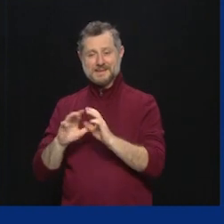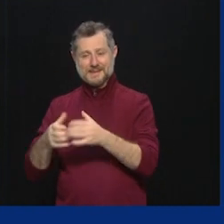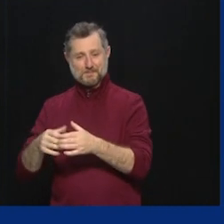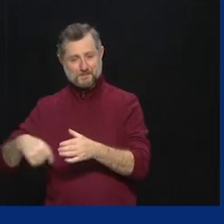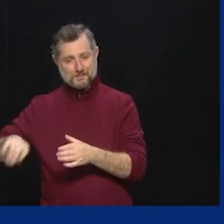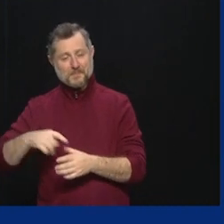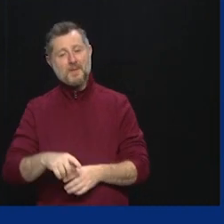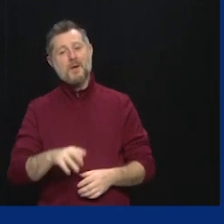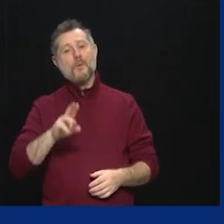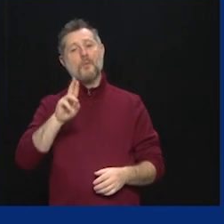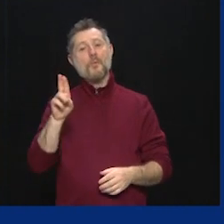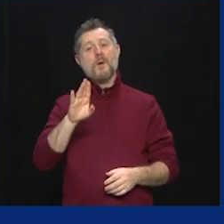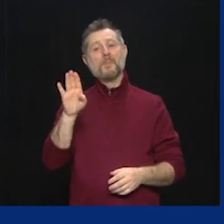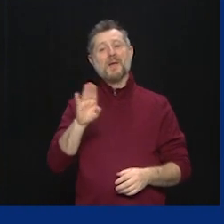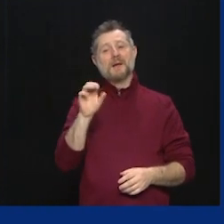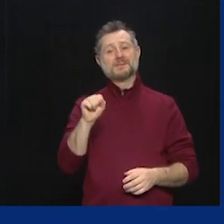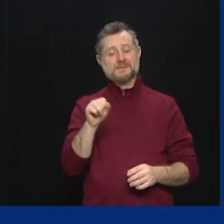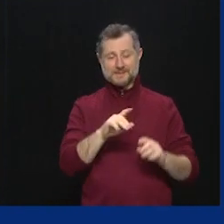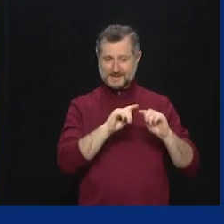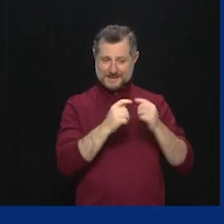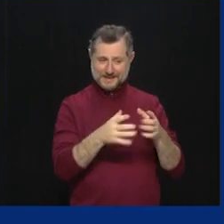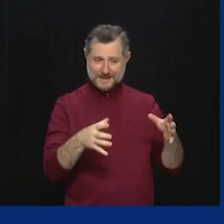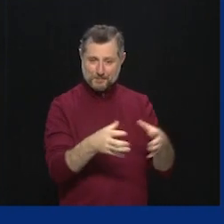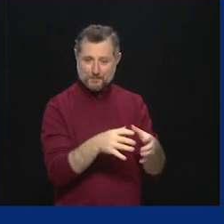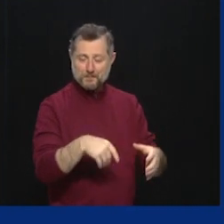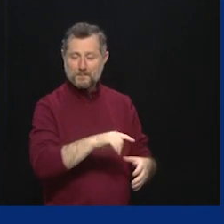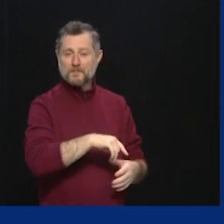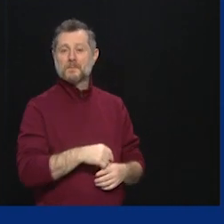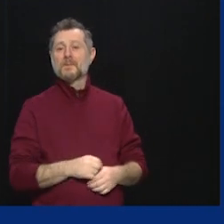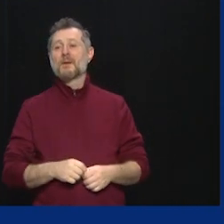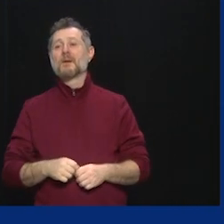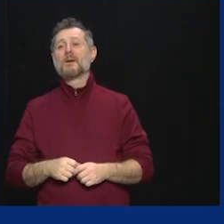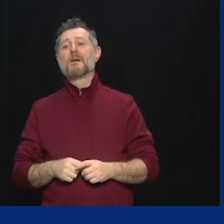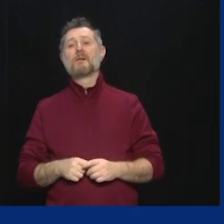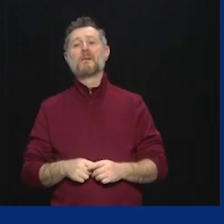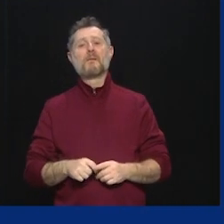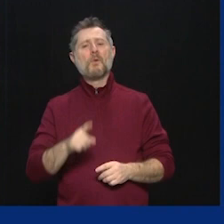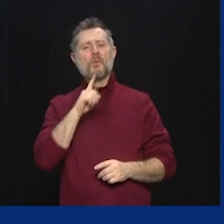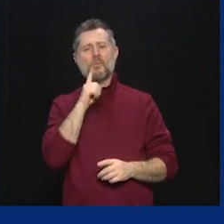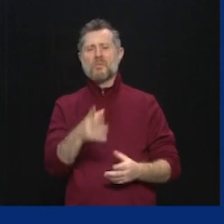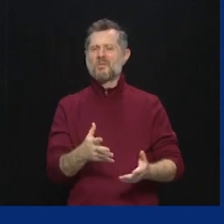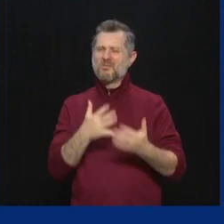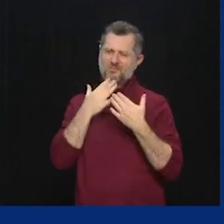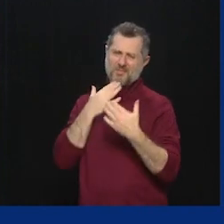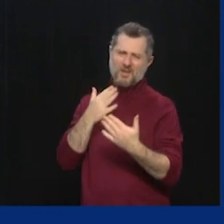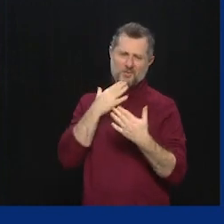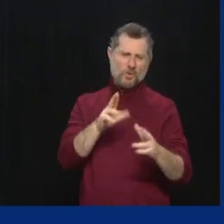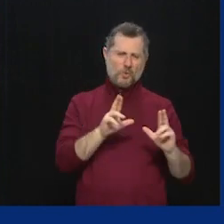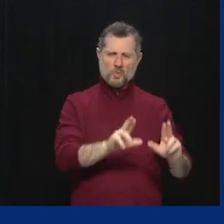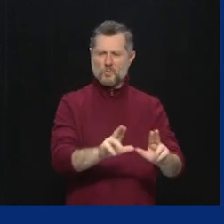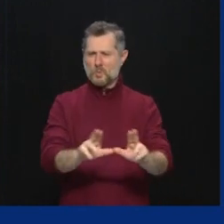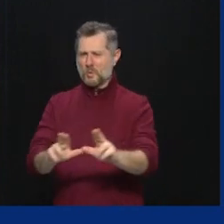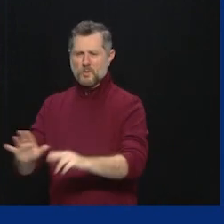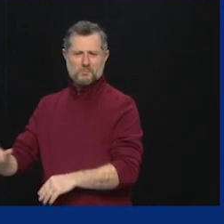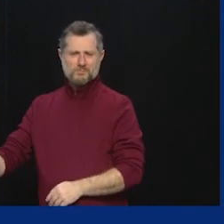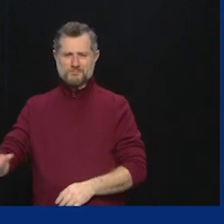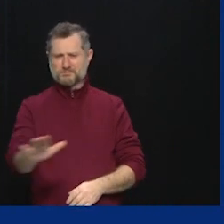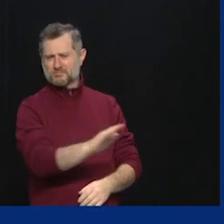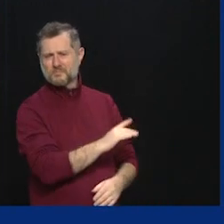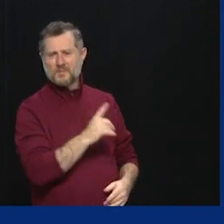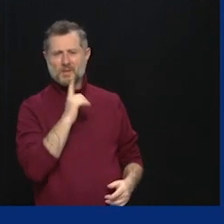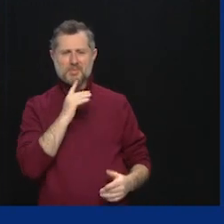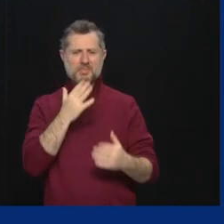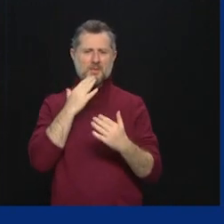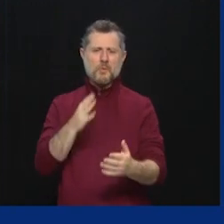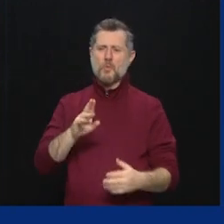Hayden Mahaltis, who I've known for 5 years or more. I want to thank the unions. I want to thank the UBS